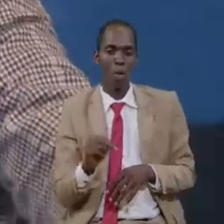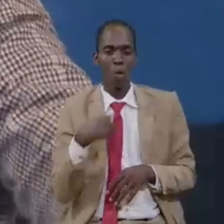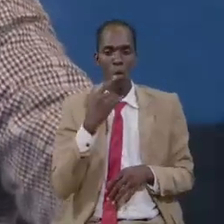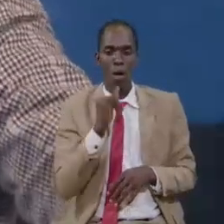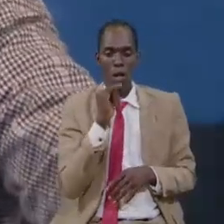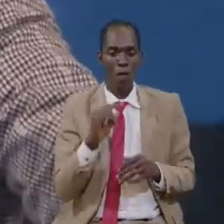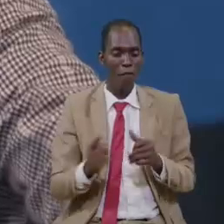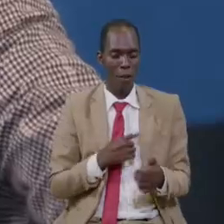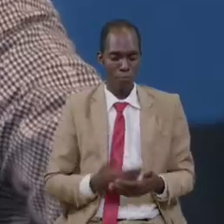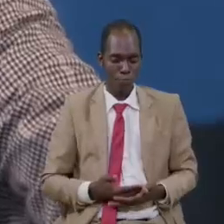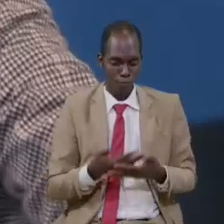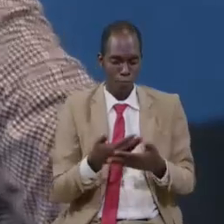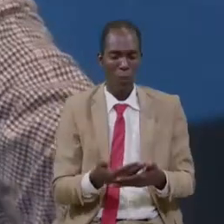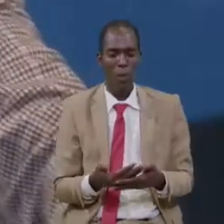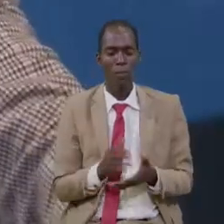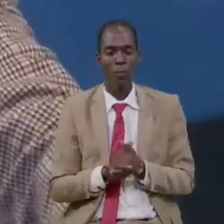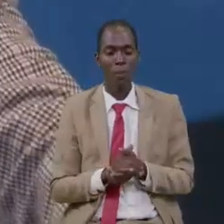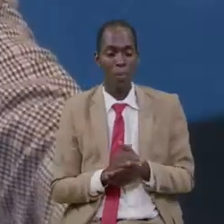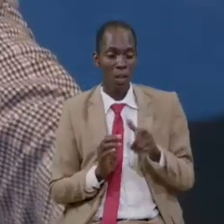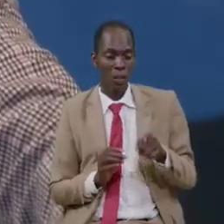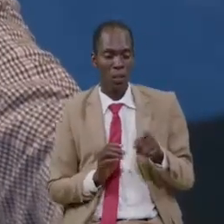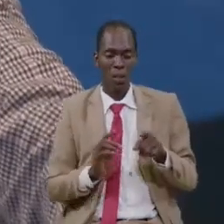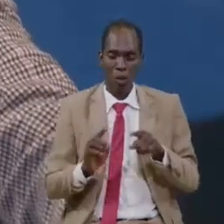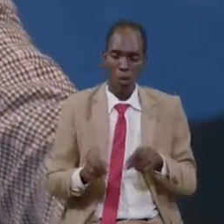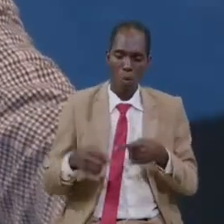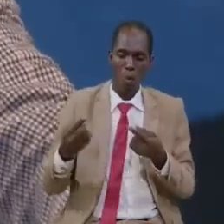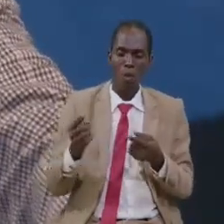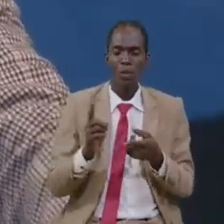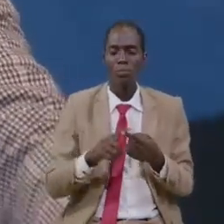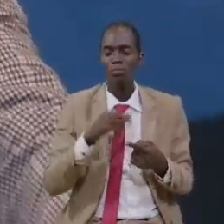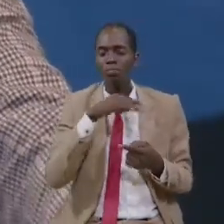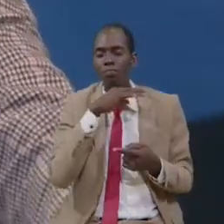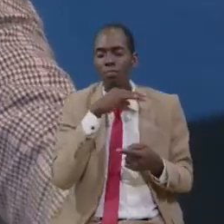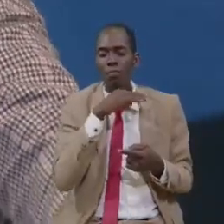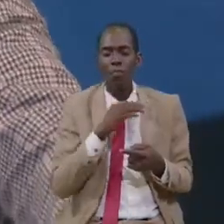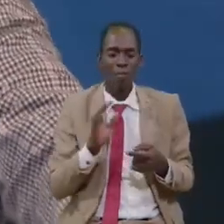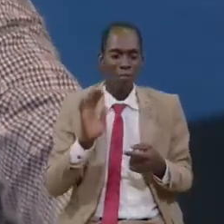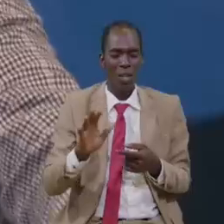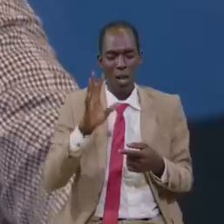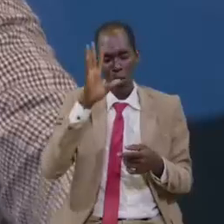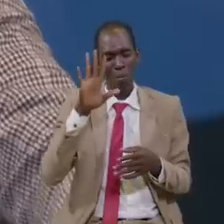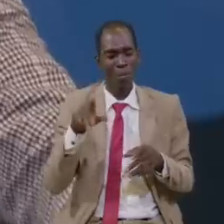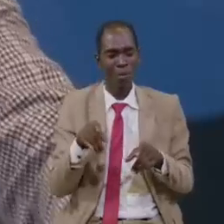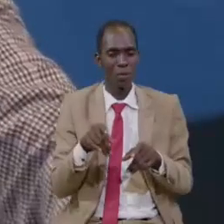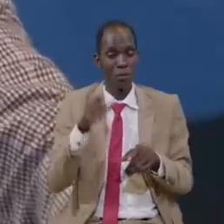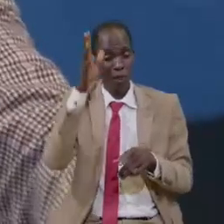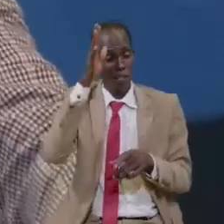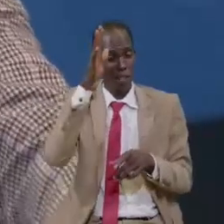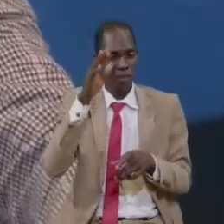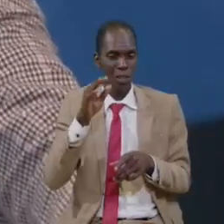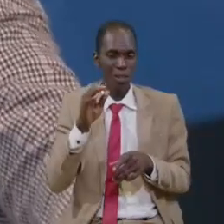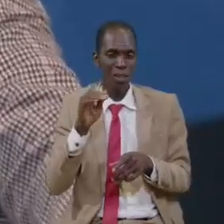body, he went and defiled his father's bed. And instead of blessing,